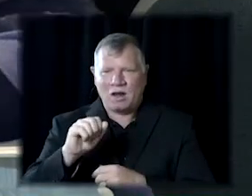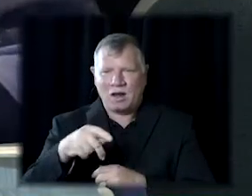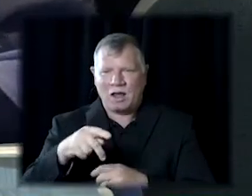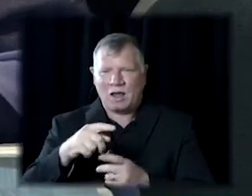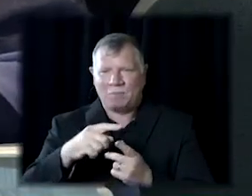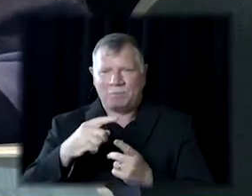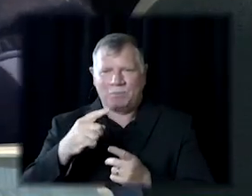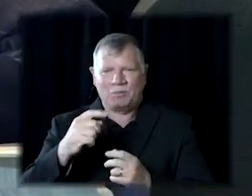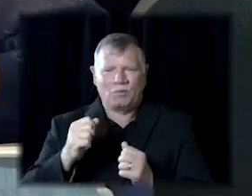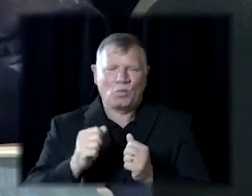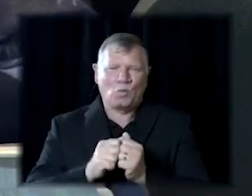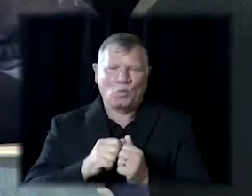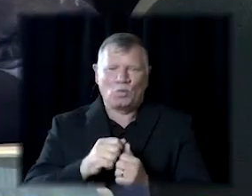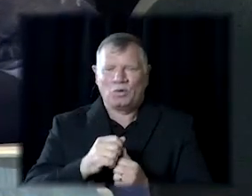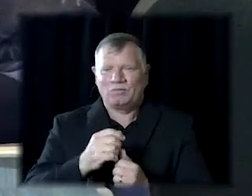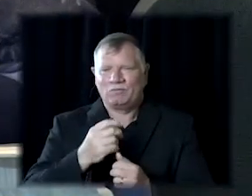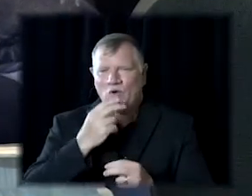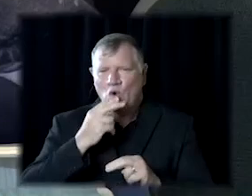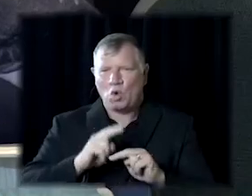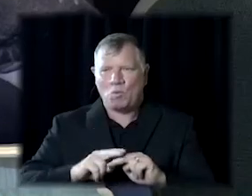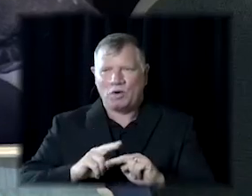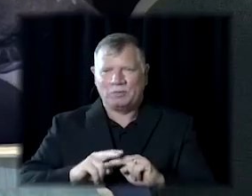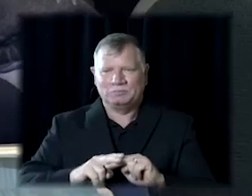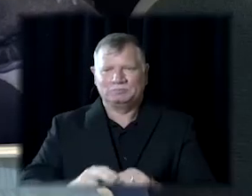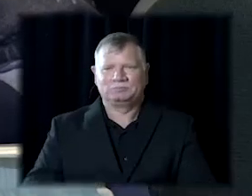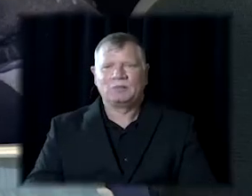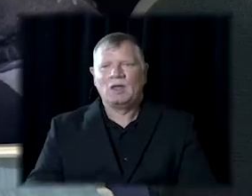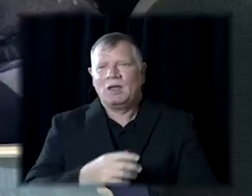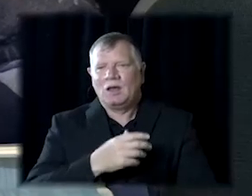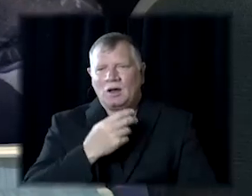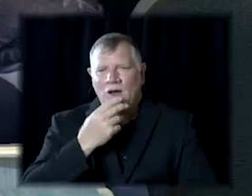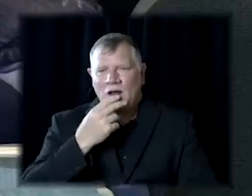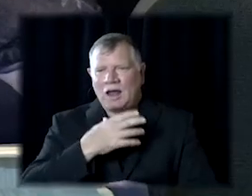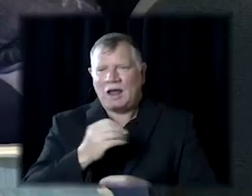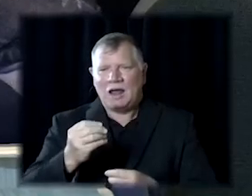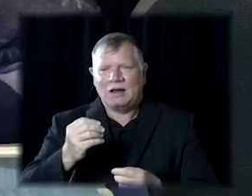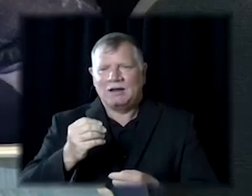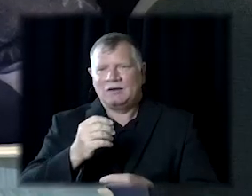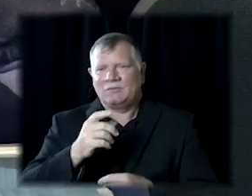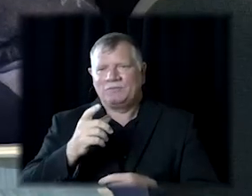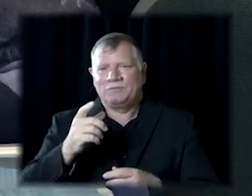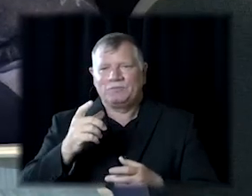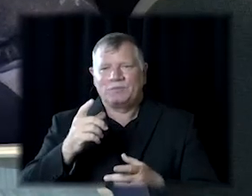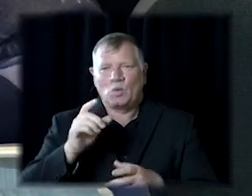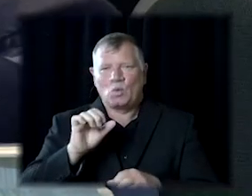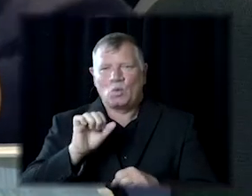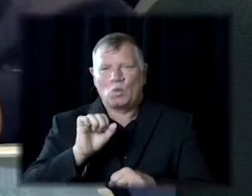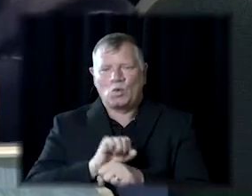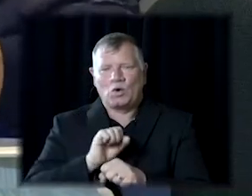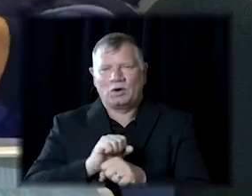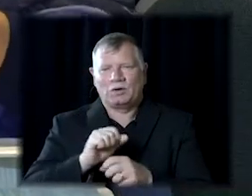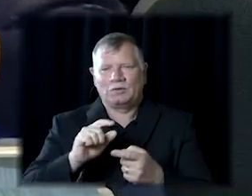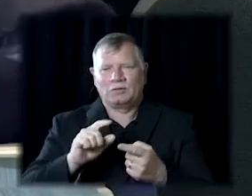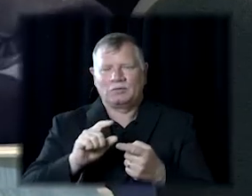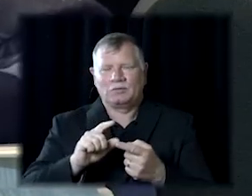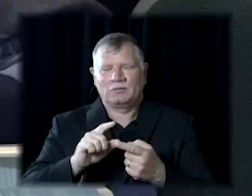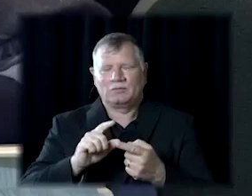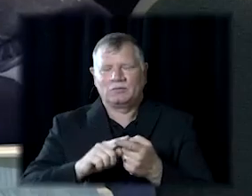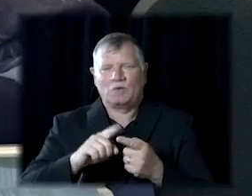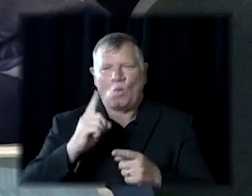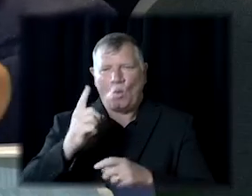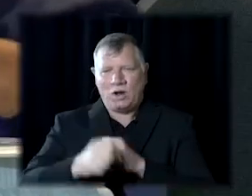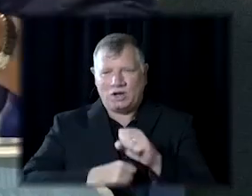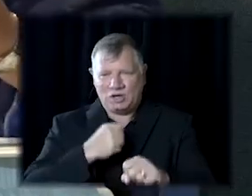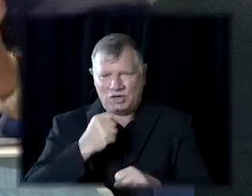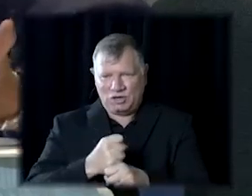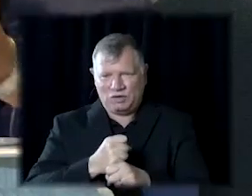stamps. And in the fiscal plan from October, that welfare to work program was to be rolled out in